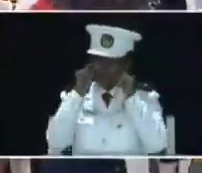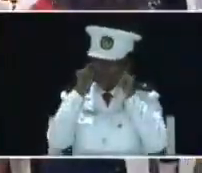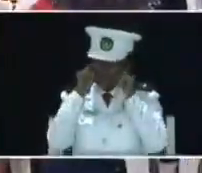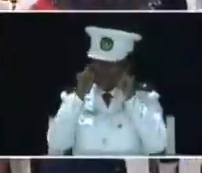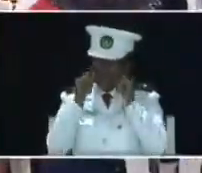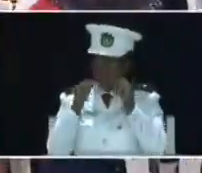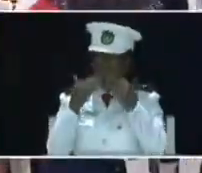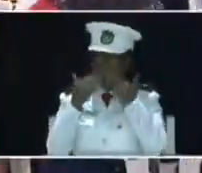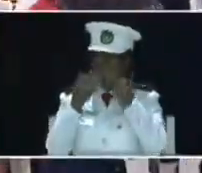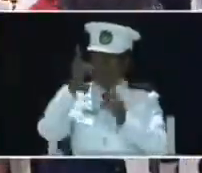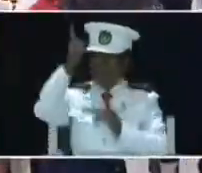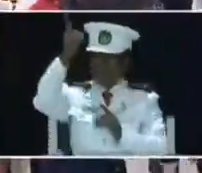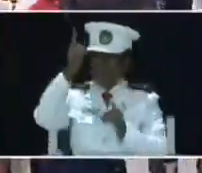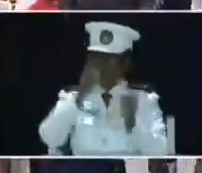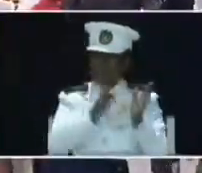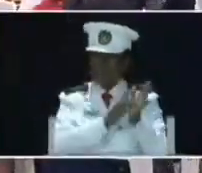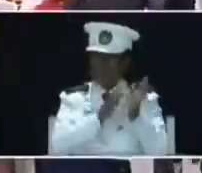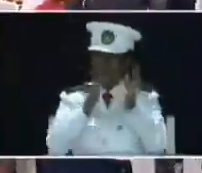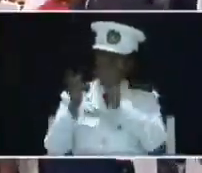Thank you, Daddy.